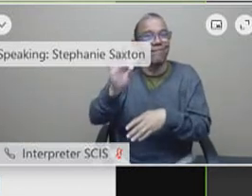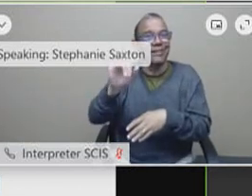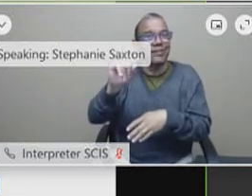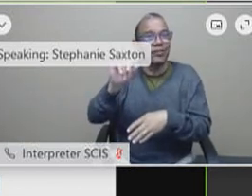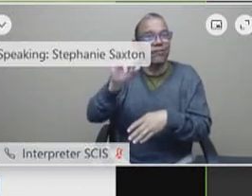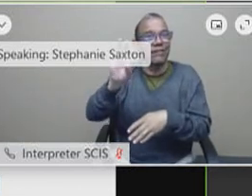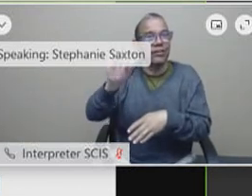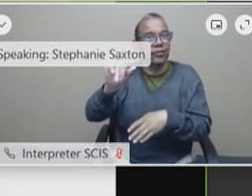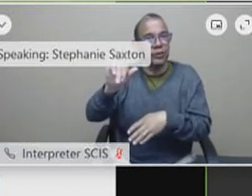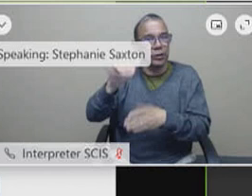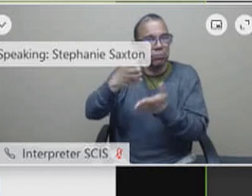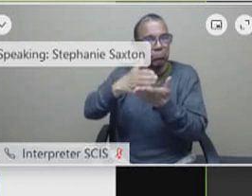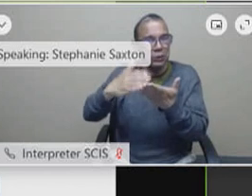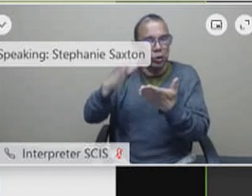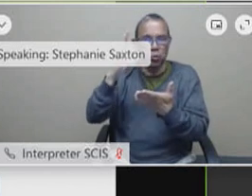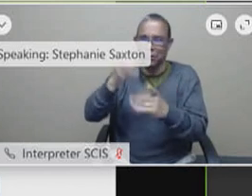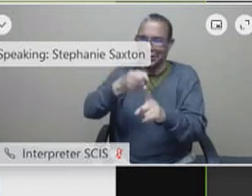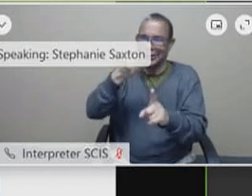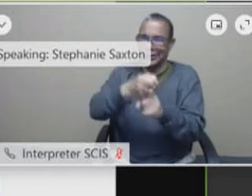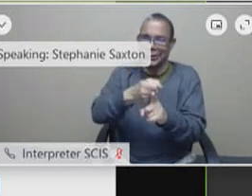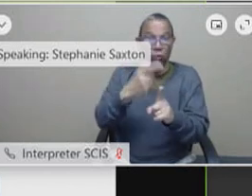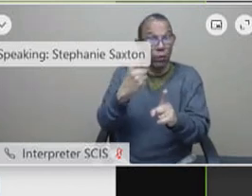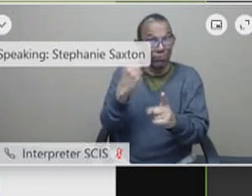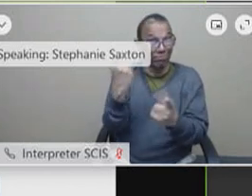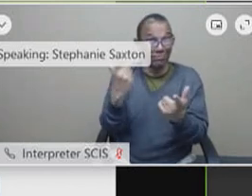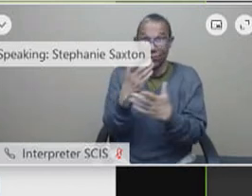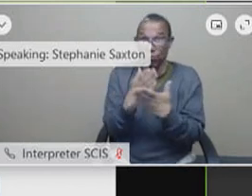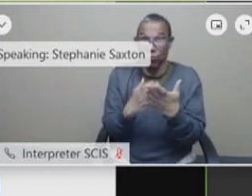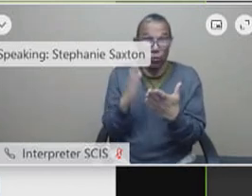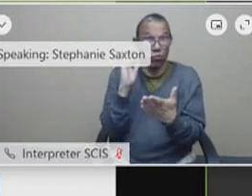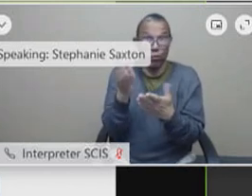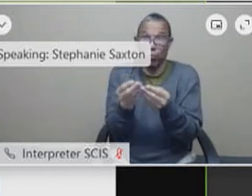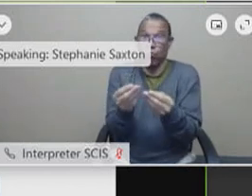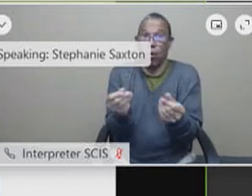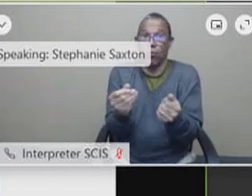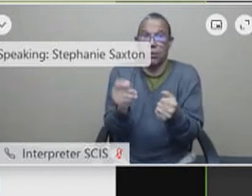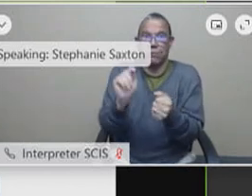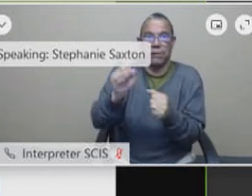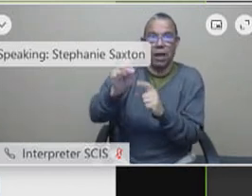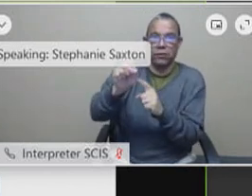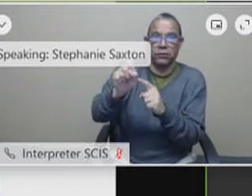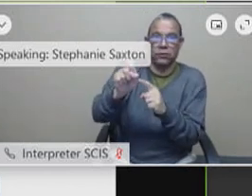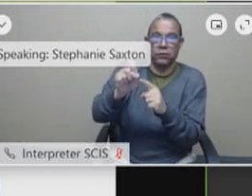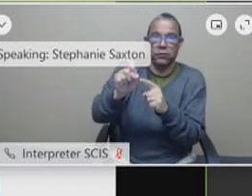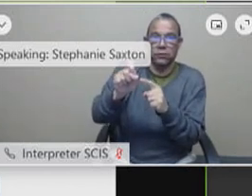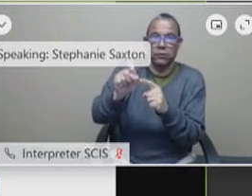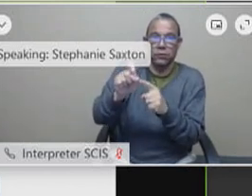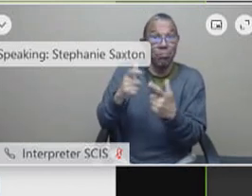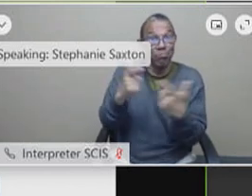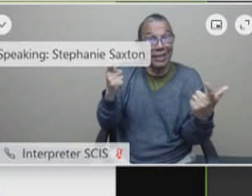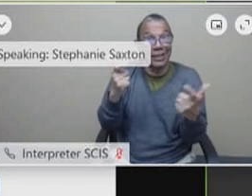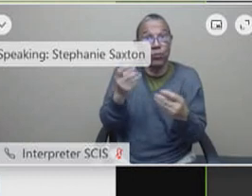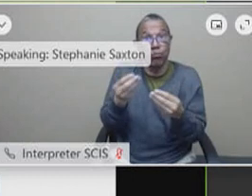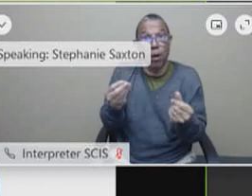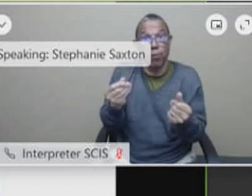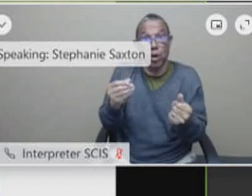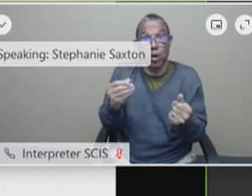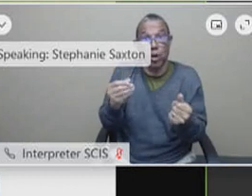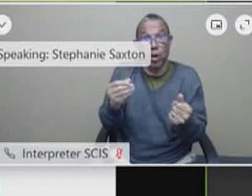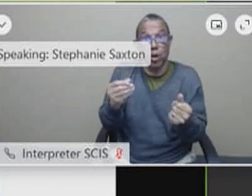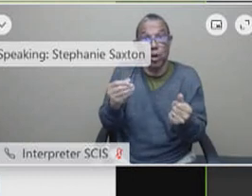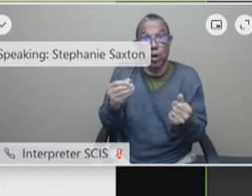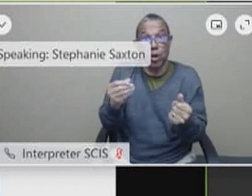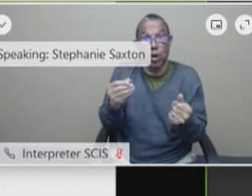the biggest parts of the revenue is property tax. Yet the biggest property owner in the city is still not